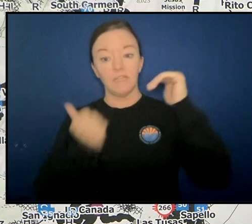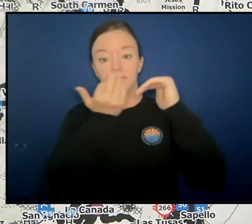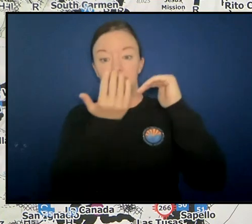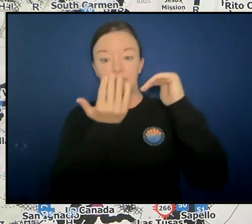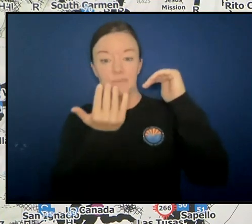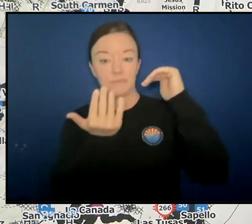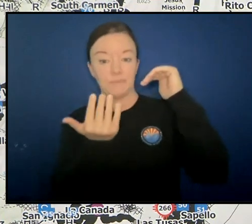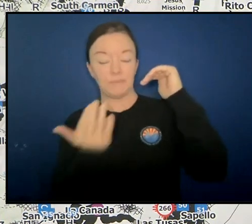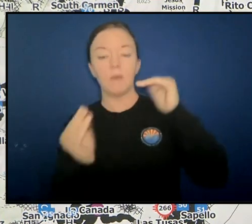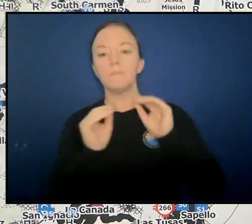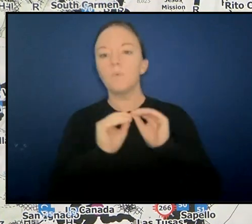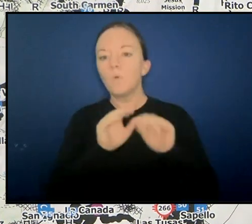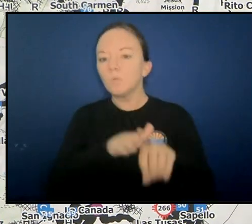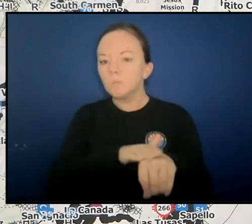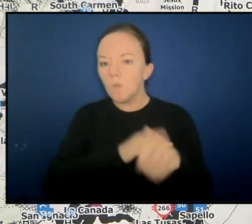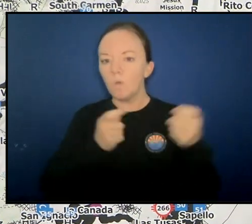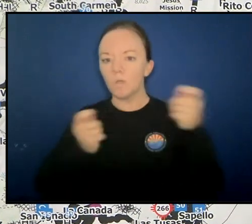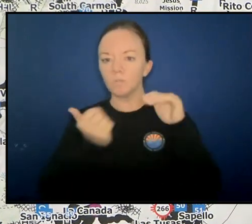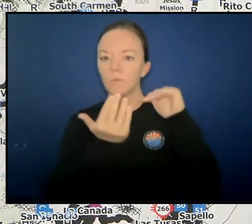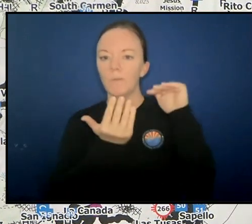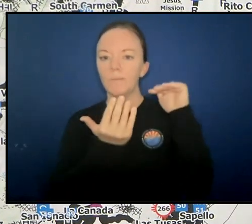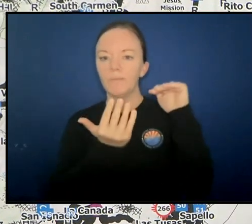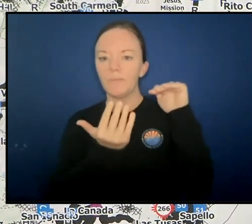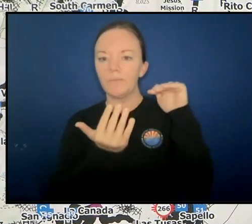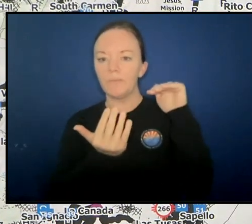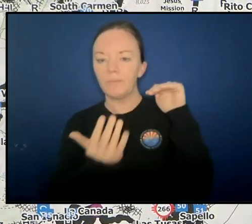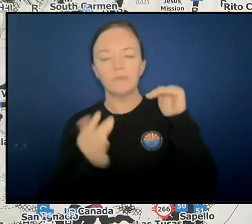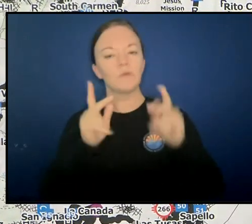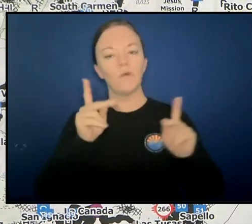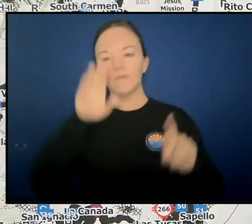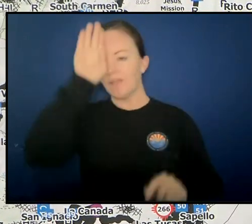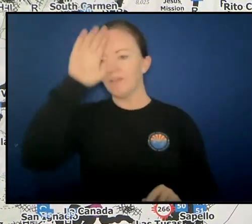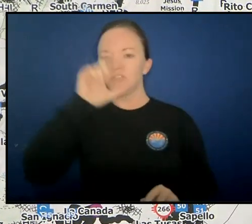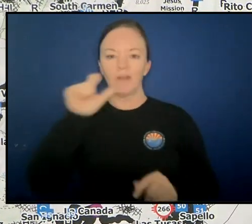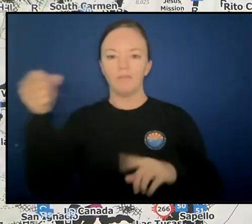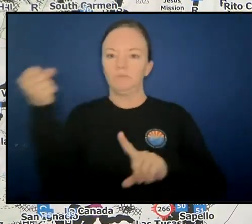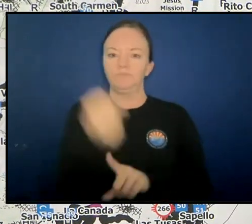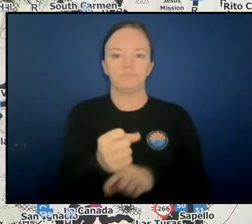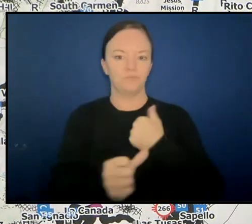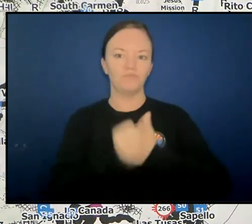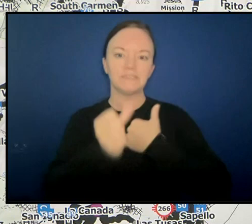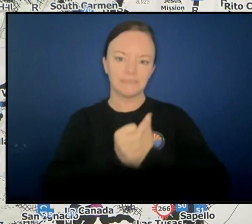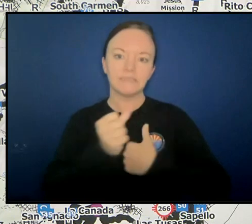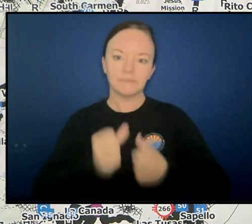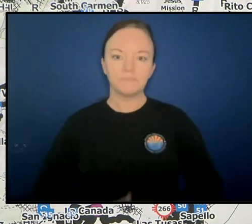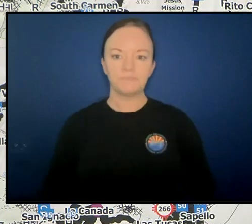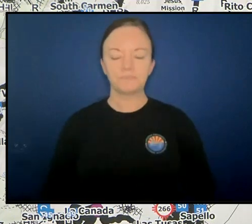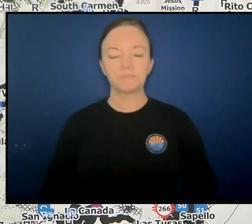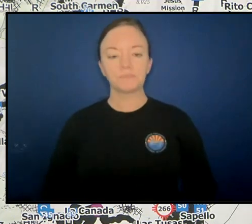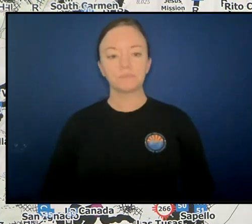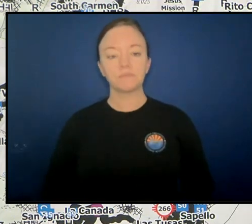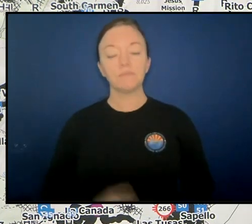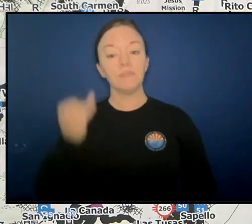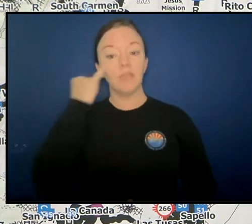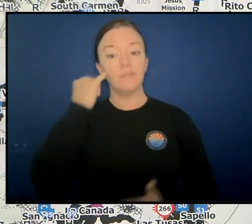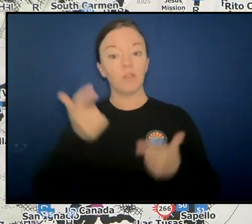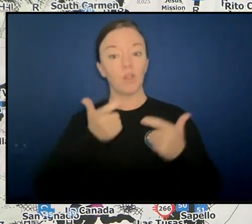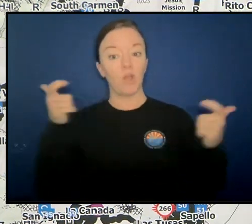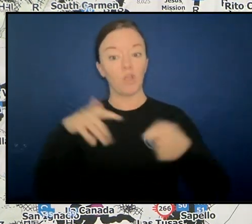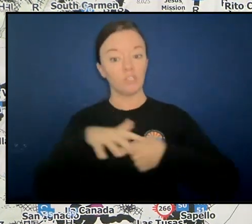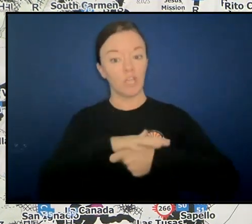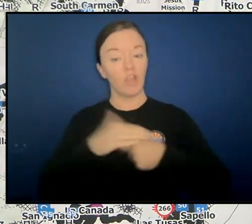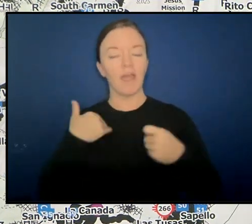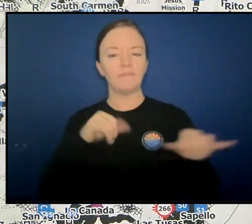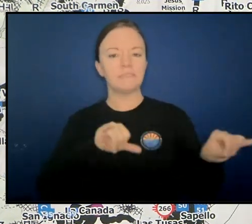having to put people in a compromised position. And then for a very large area, we have the same kind of device that